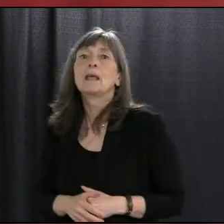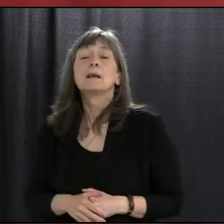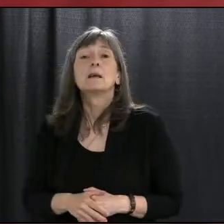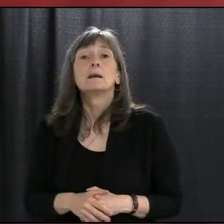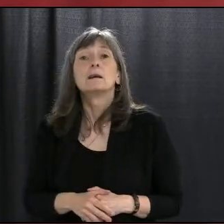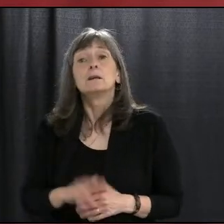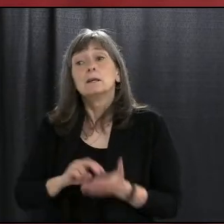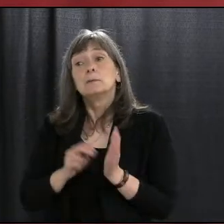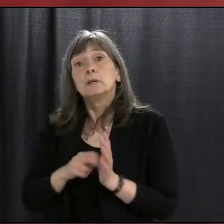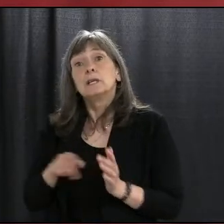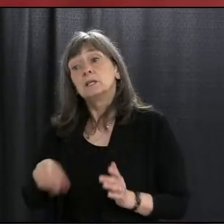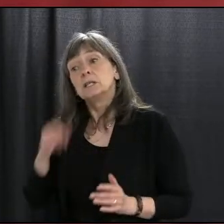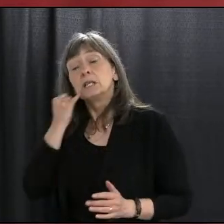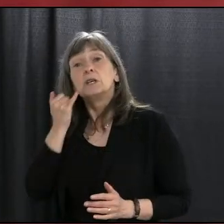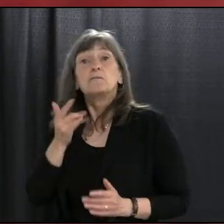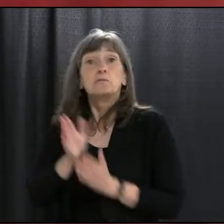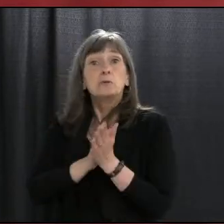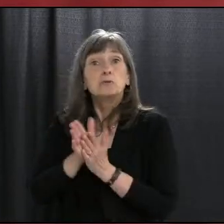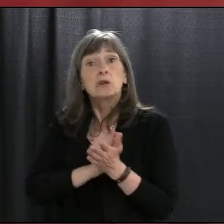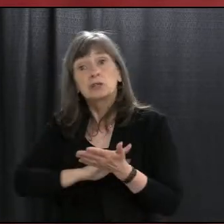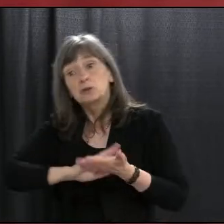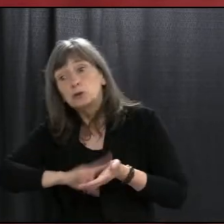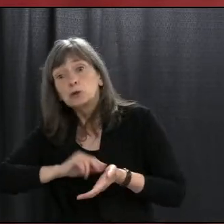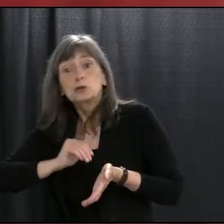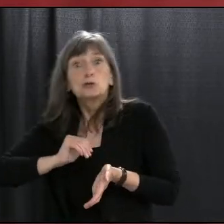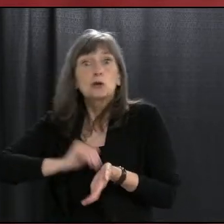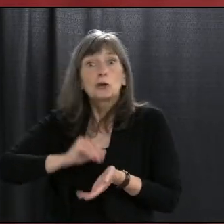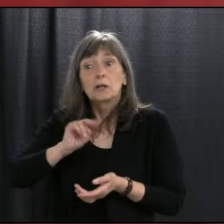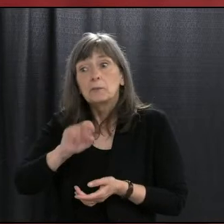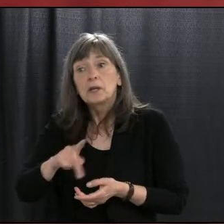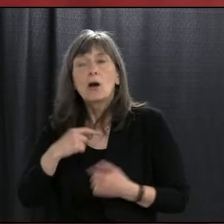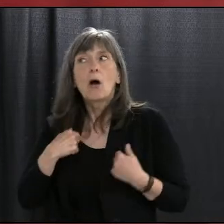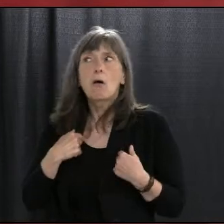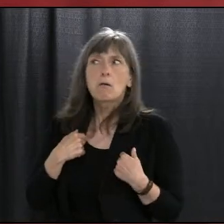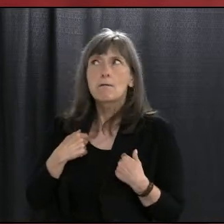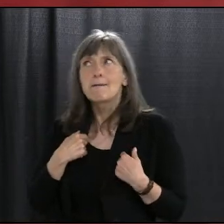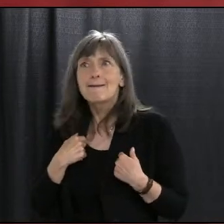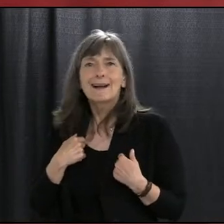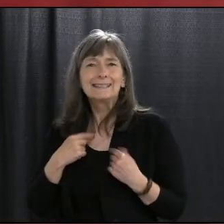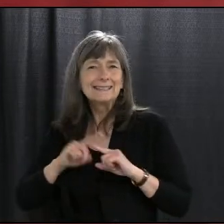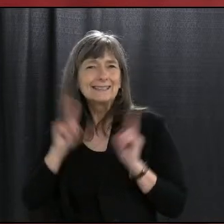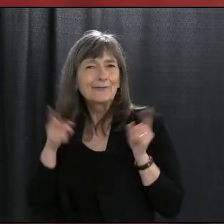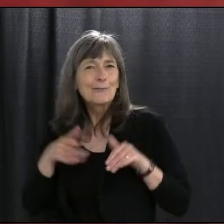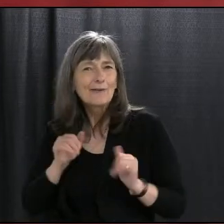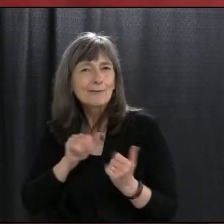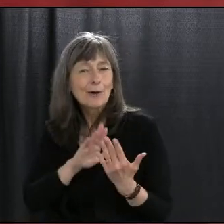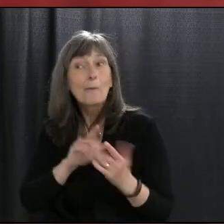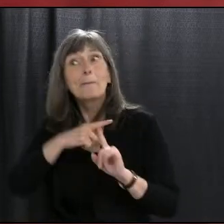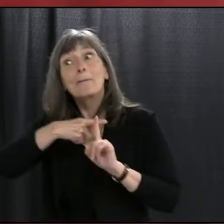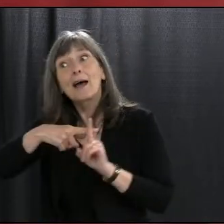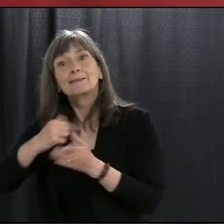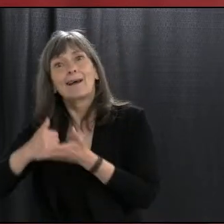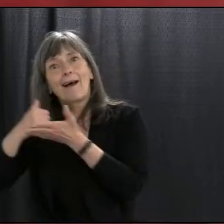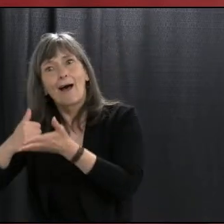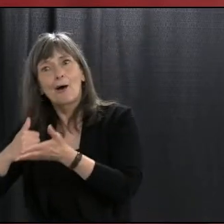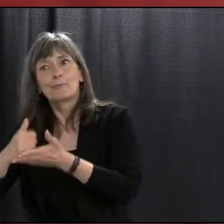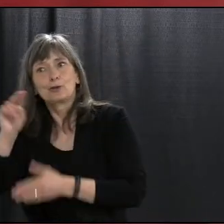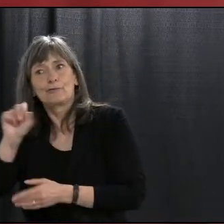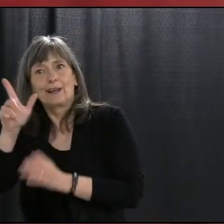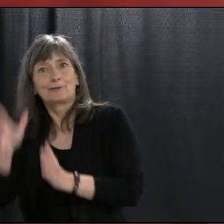to explore a new work setting while supplying residents with another way to access primary care outside of business